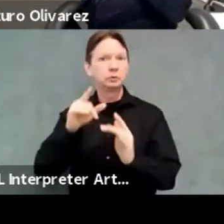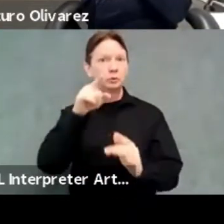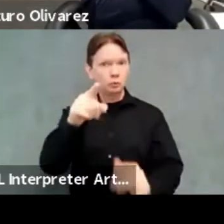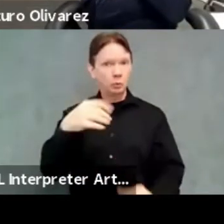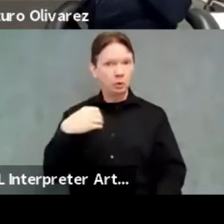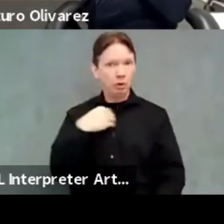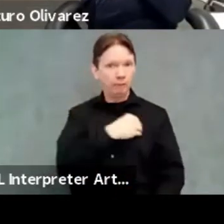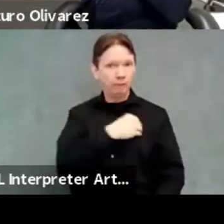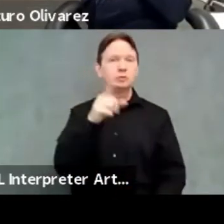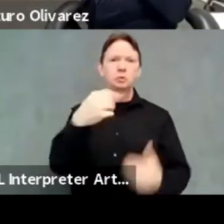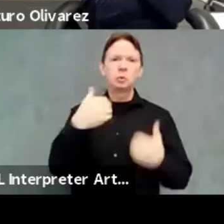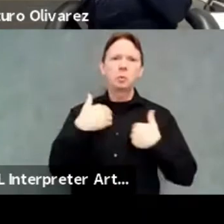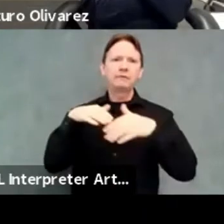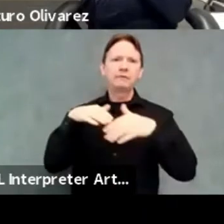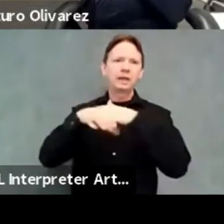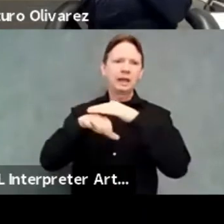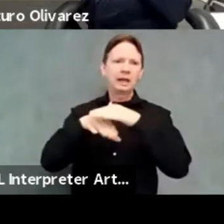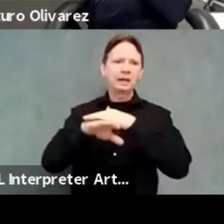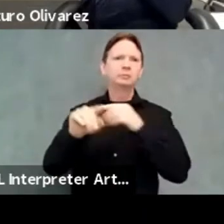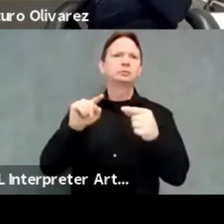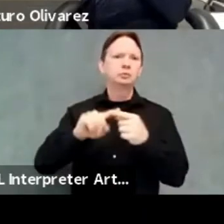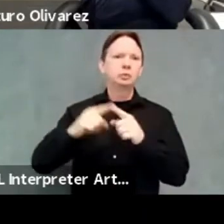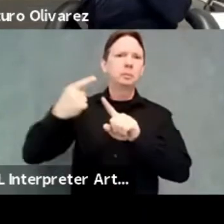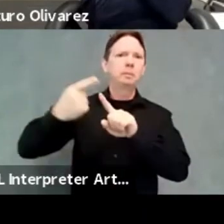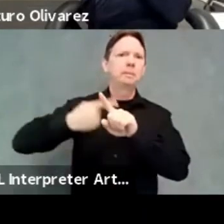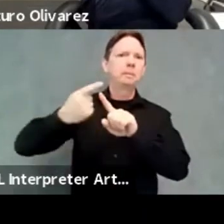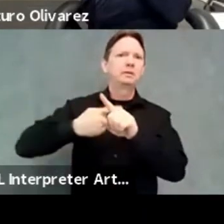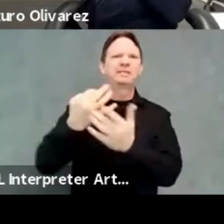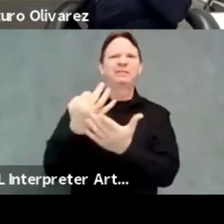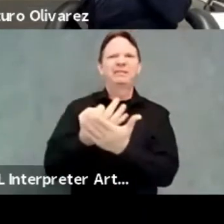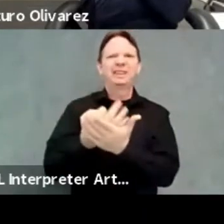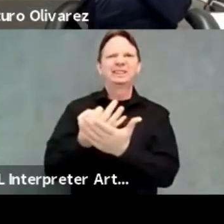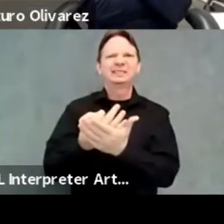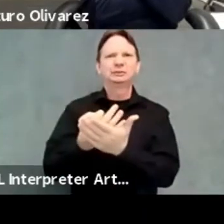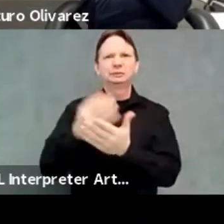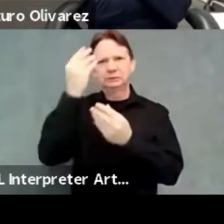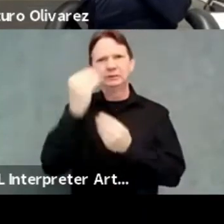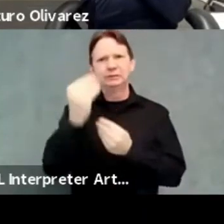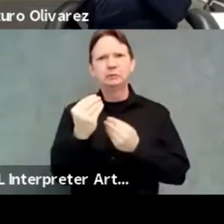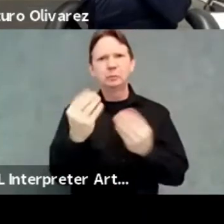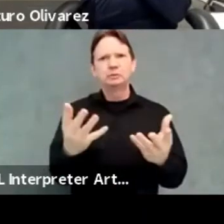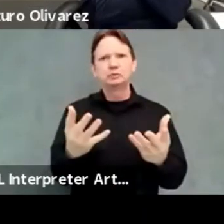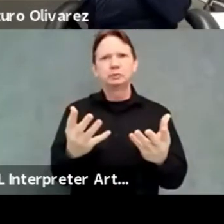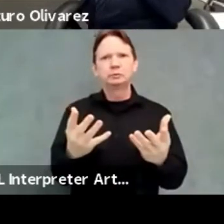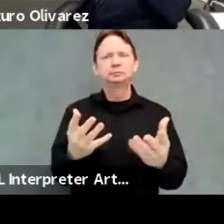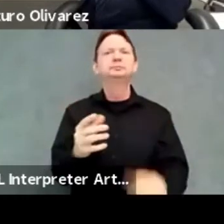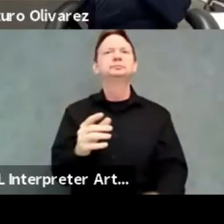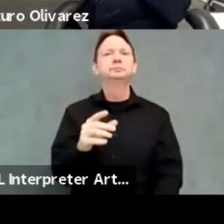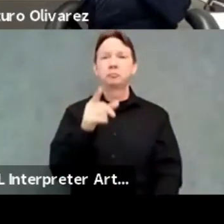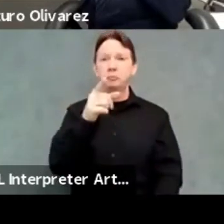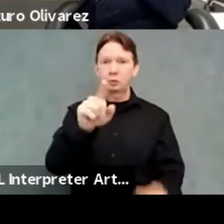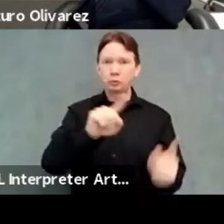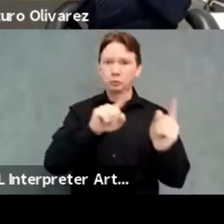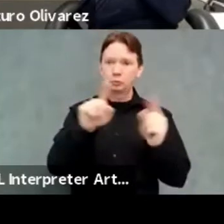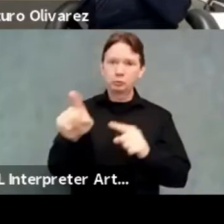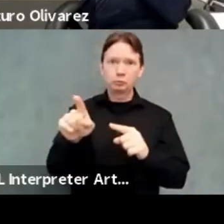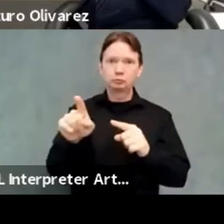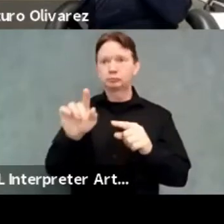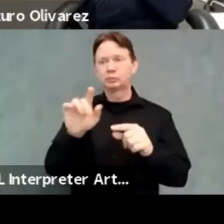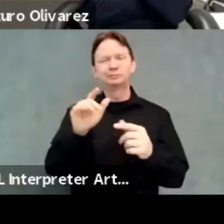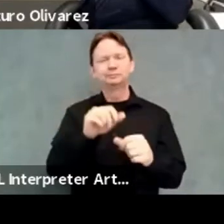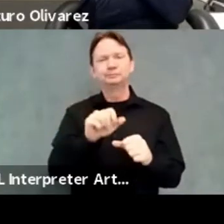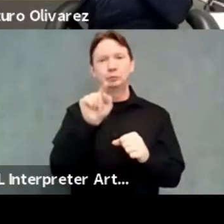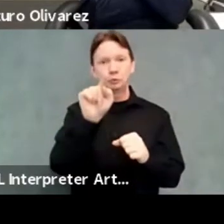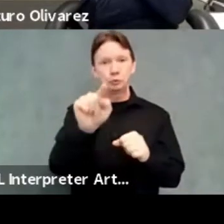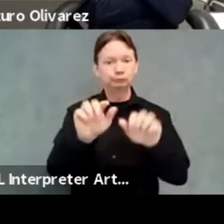in a member-only section of the AERA website that's actually tied to your login. So if you go to aera.net